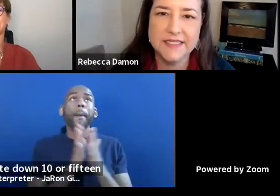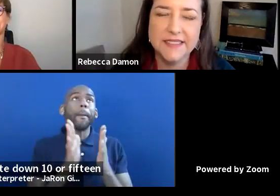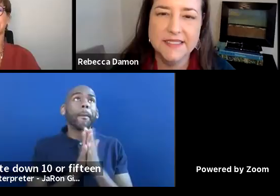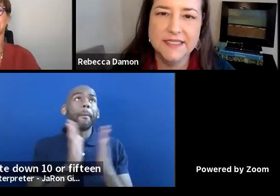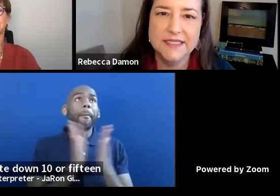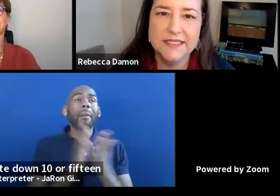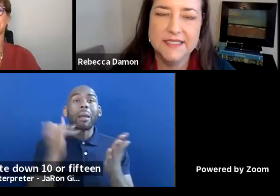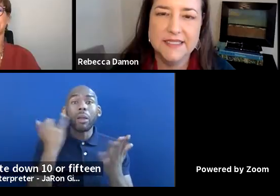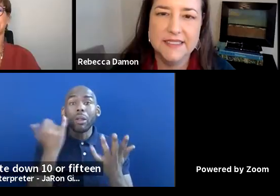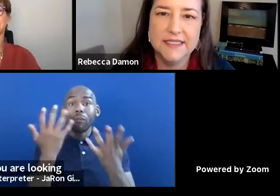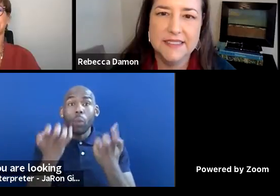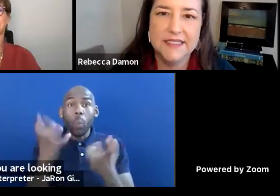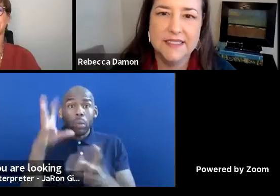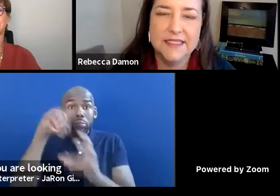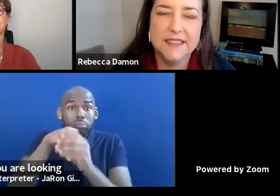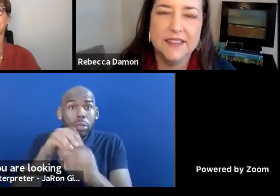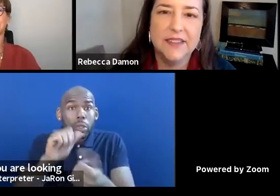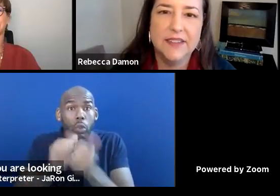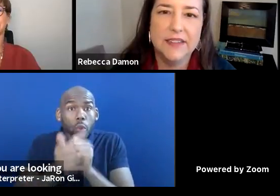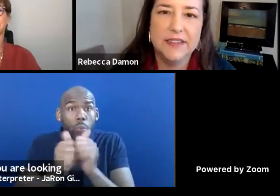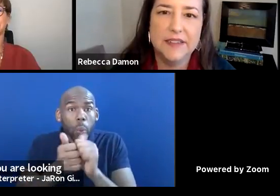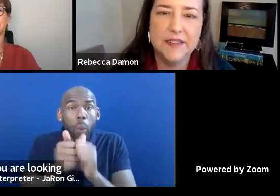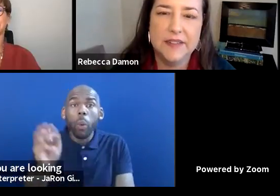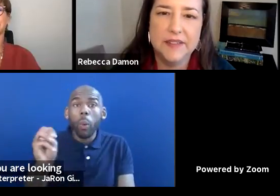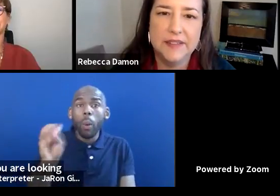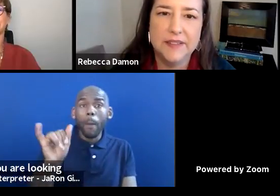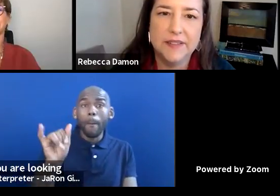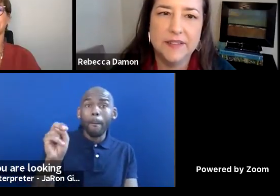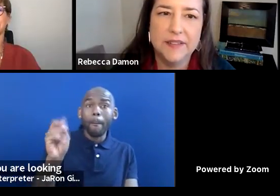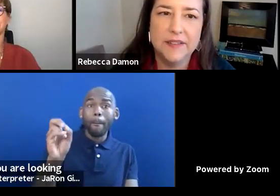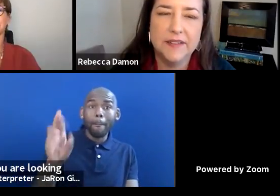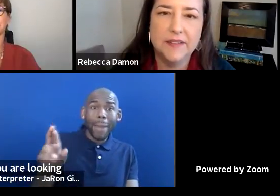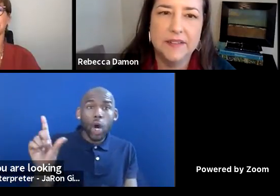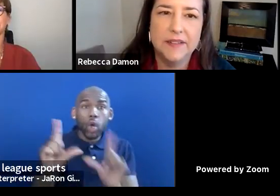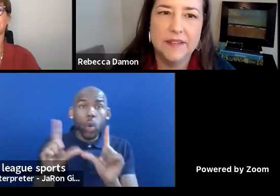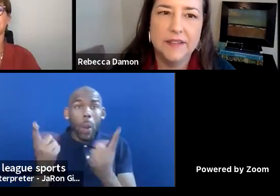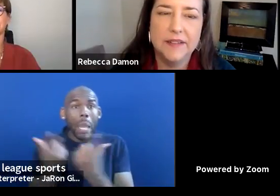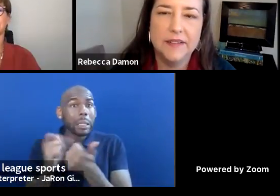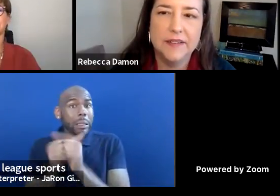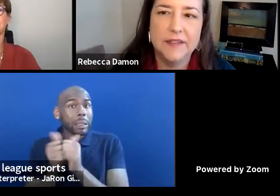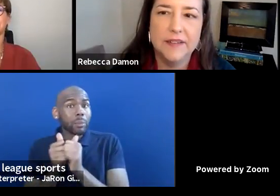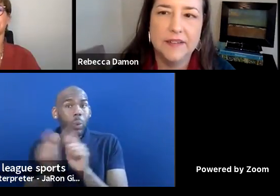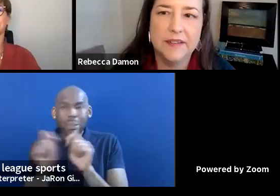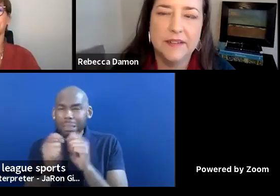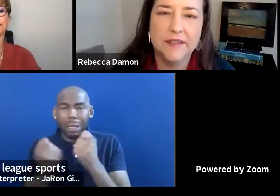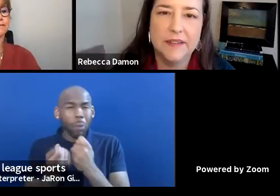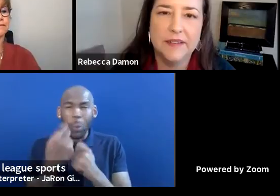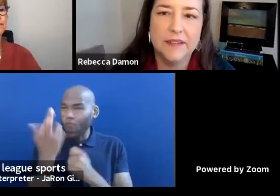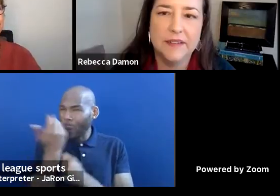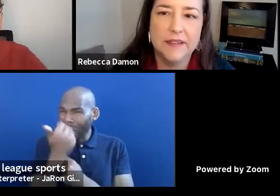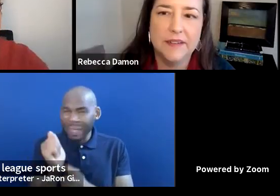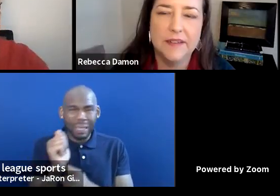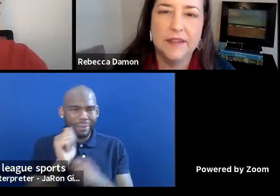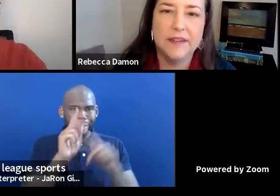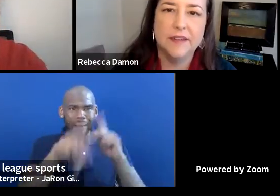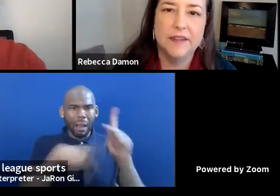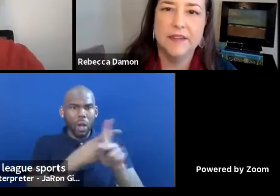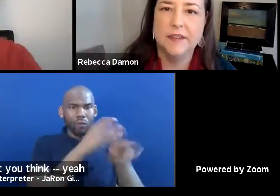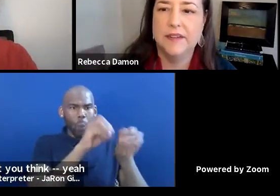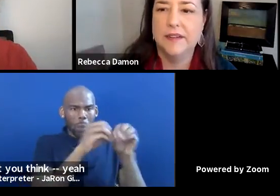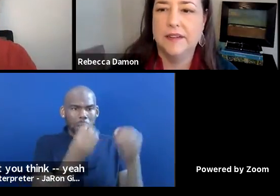looking to get into sports, minor league sports teams, or any other entity that you think, yeah, I would like to work for